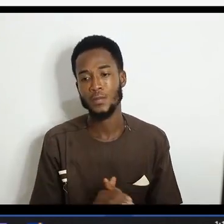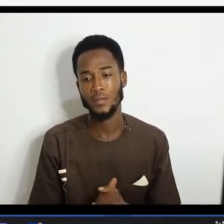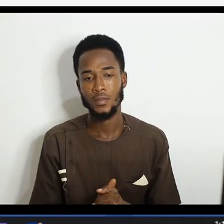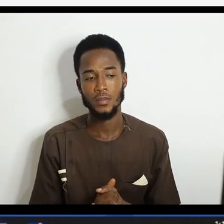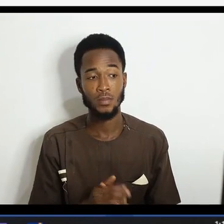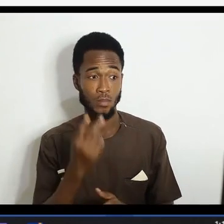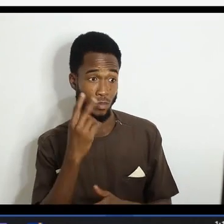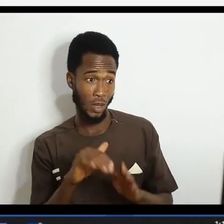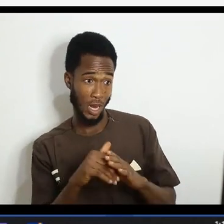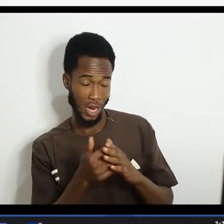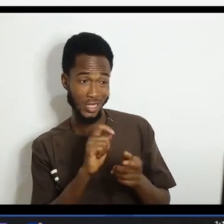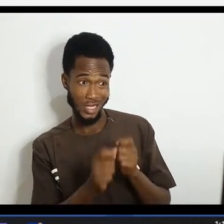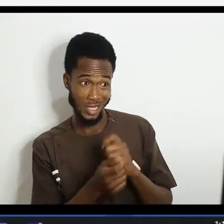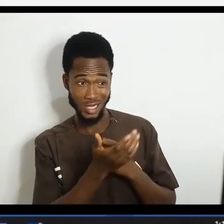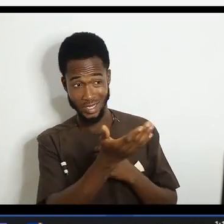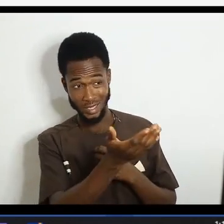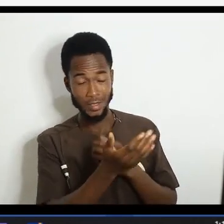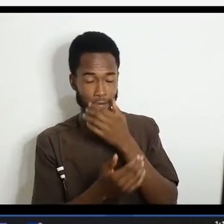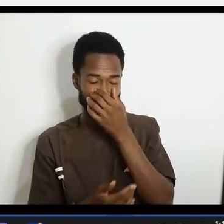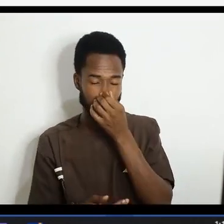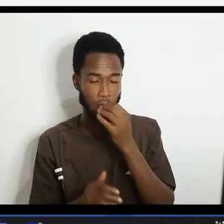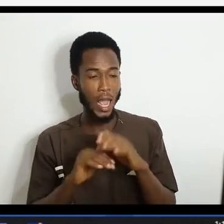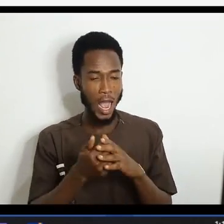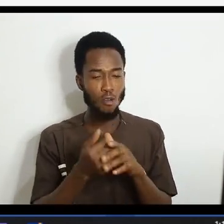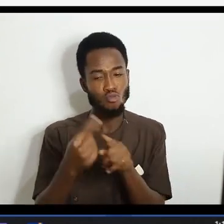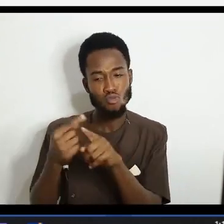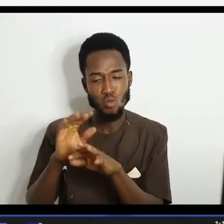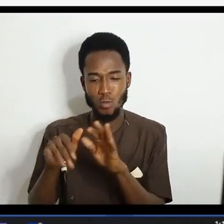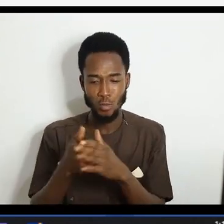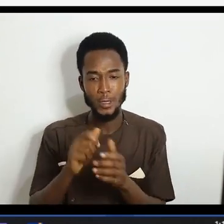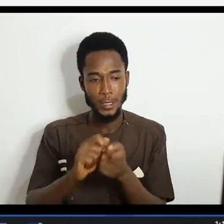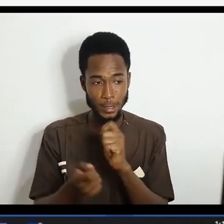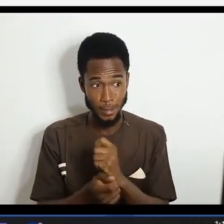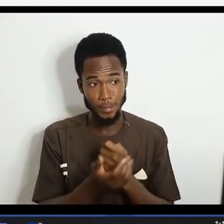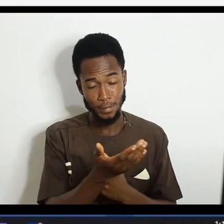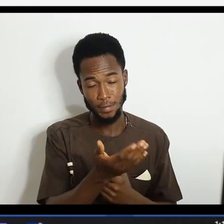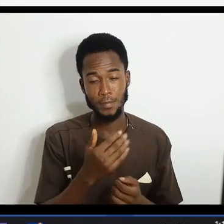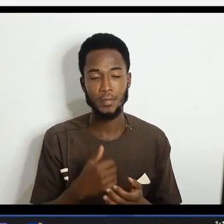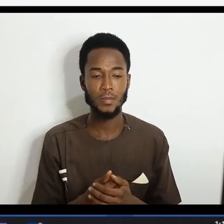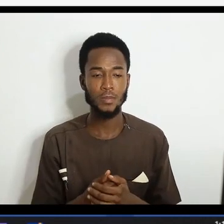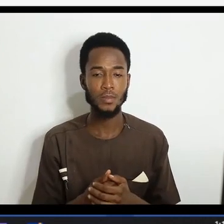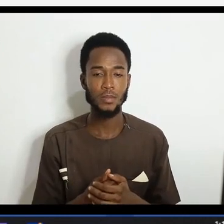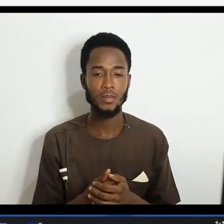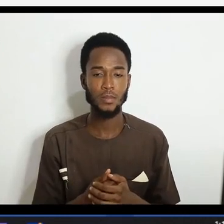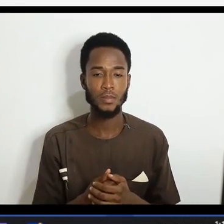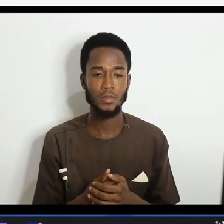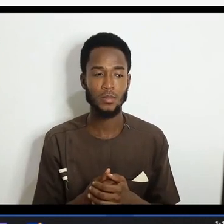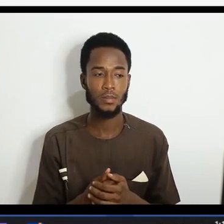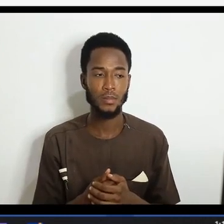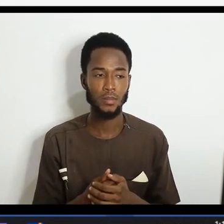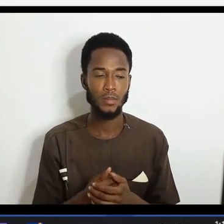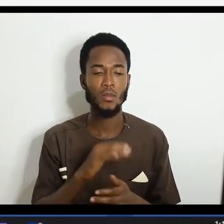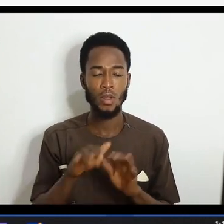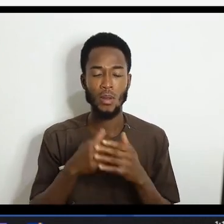You have seen how it changes it, how the text have changed too. Okay, so you